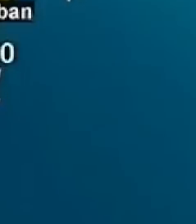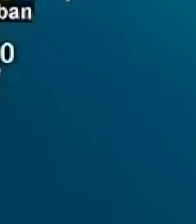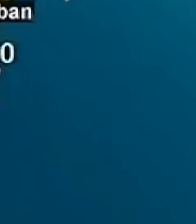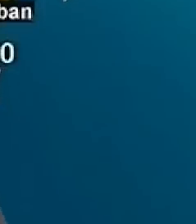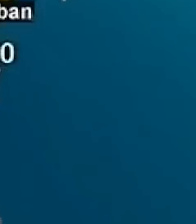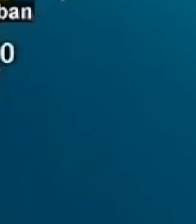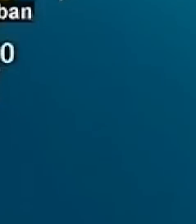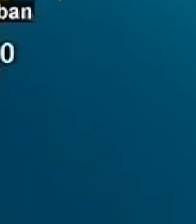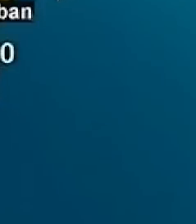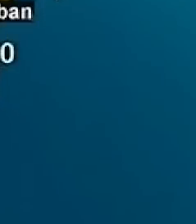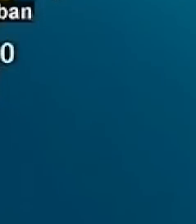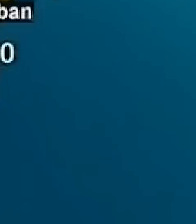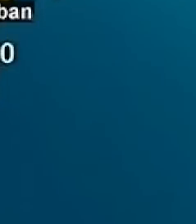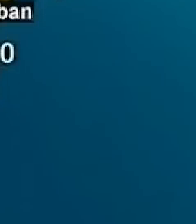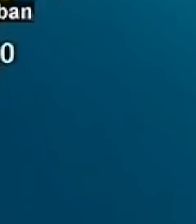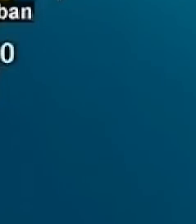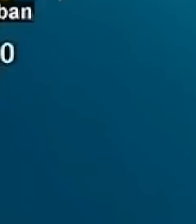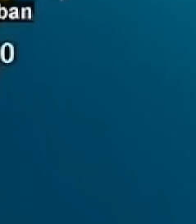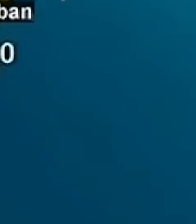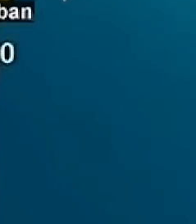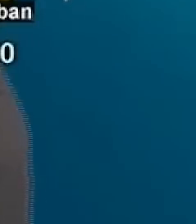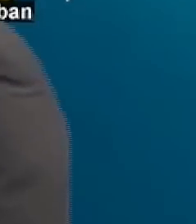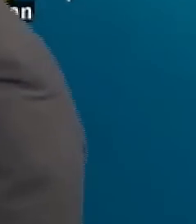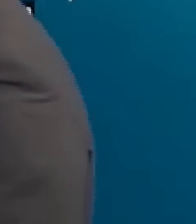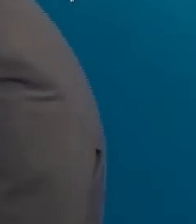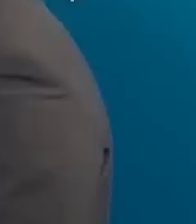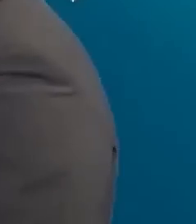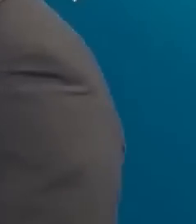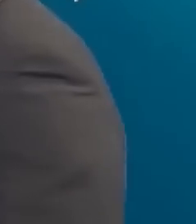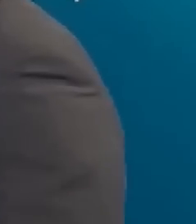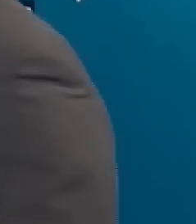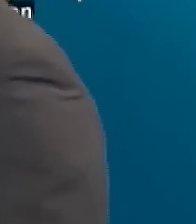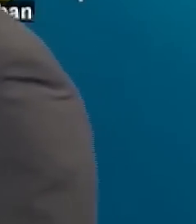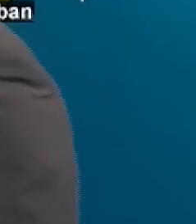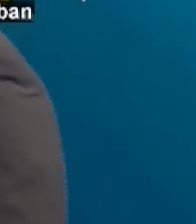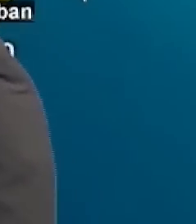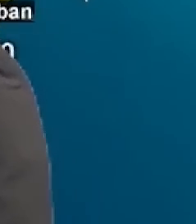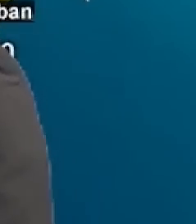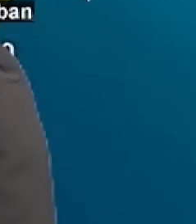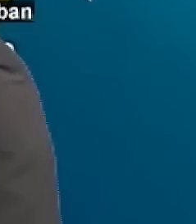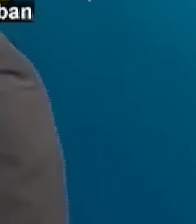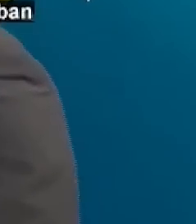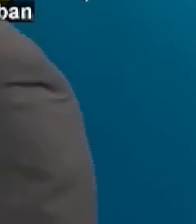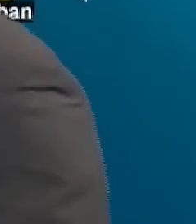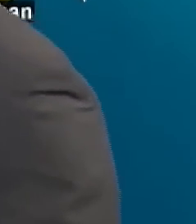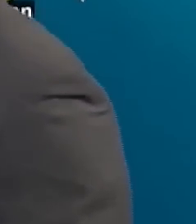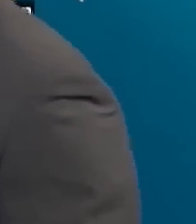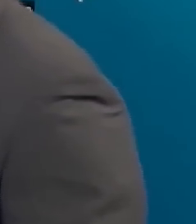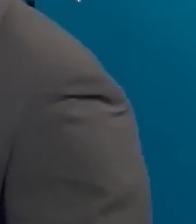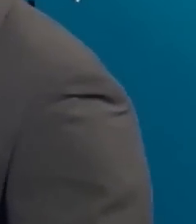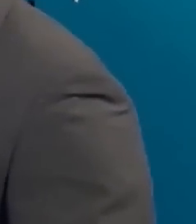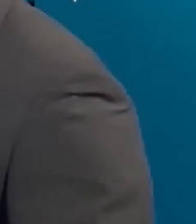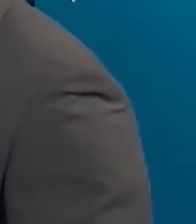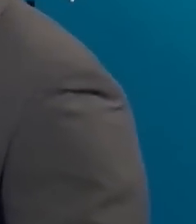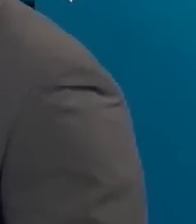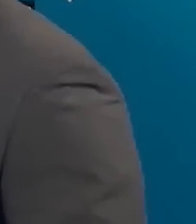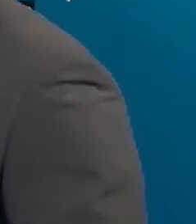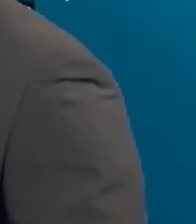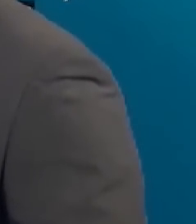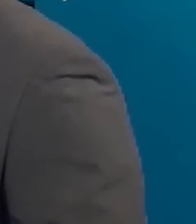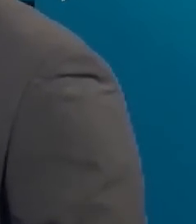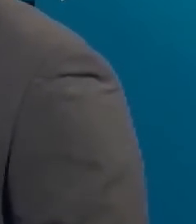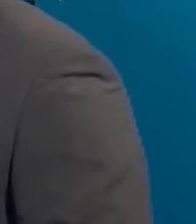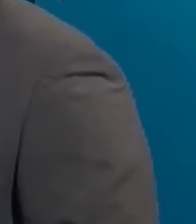Khaitsedi ke a leboa ba bui madume tsa Bilipi mpa tse shebele hona ka hara ho kapa o shabela ho thoso re tla fihla hona ka hara kapa bo prima wa yana fihla hona ka hara